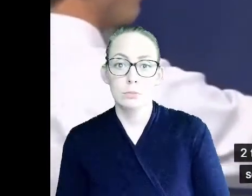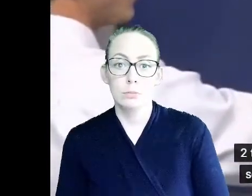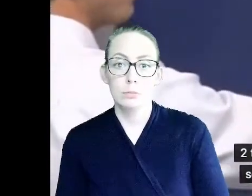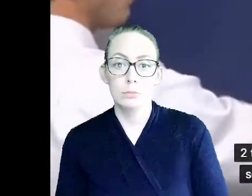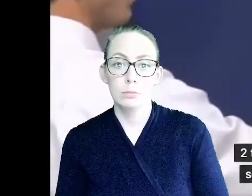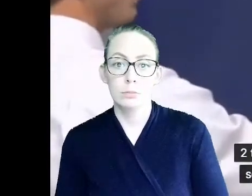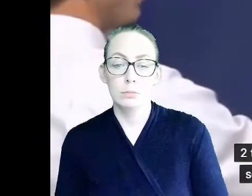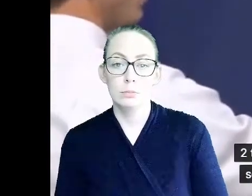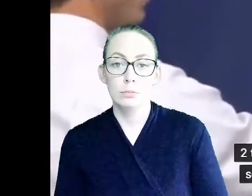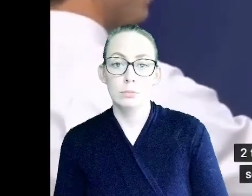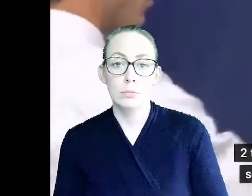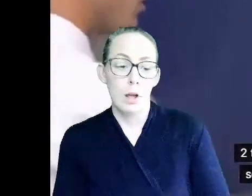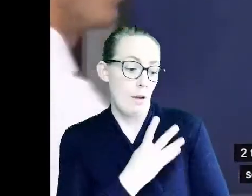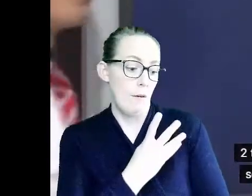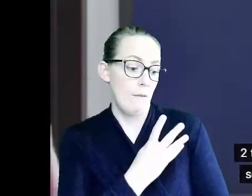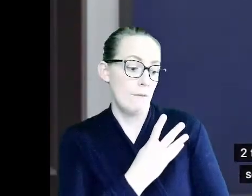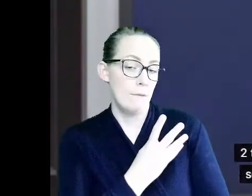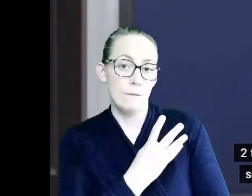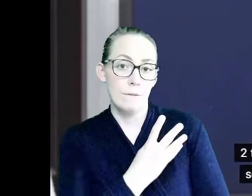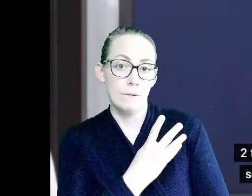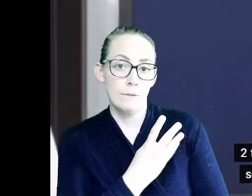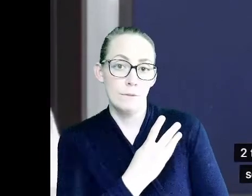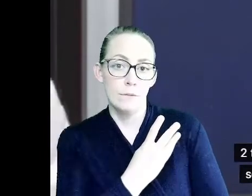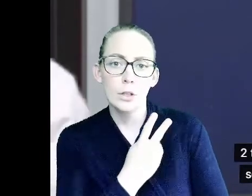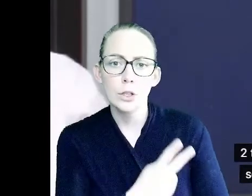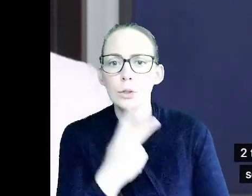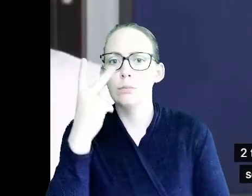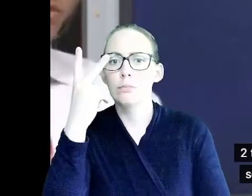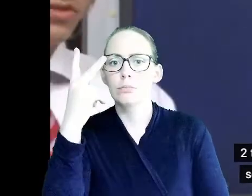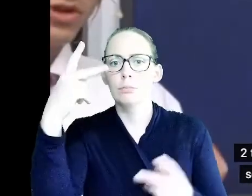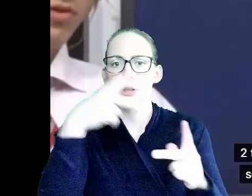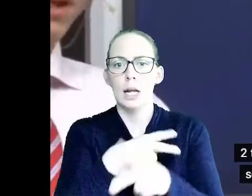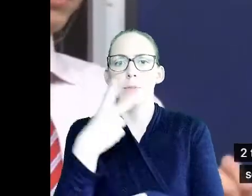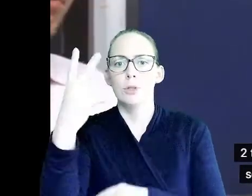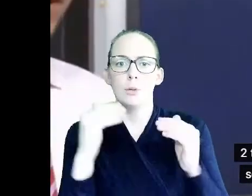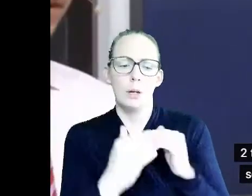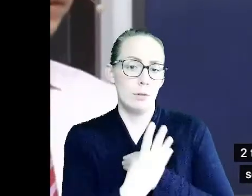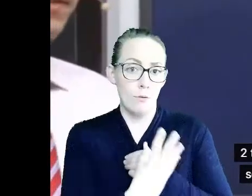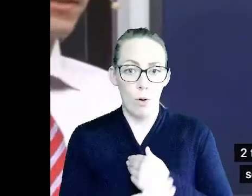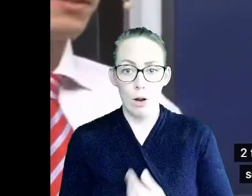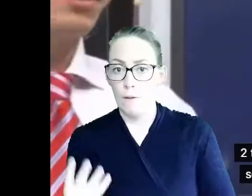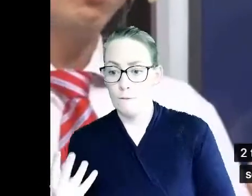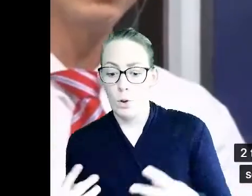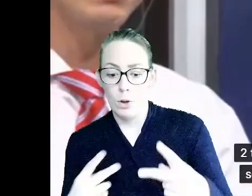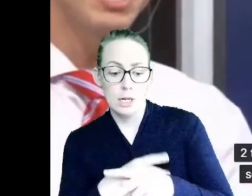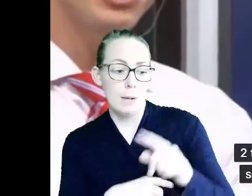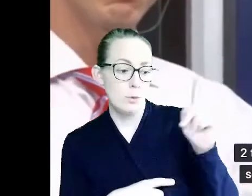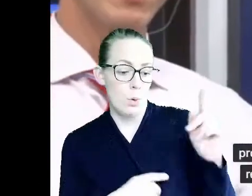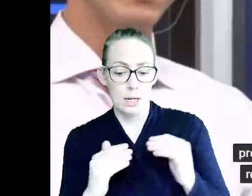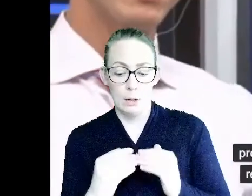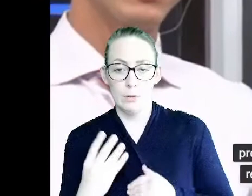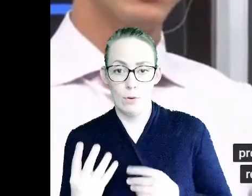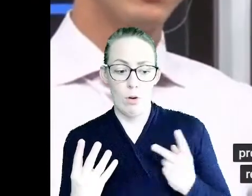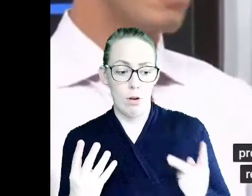and 4 times 1 is also 4. So the cross products,